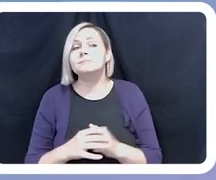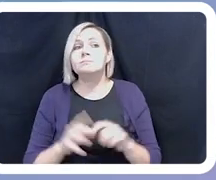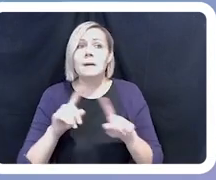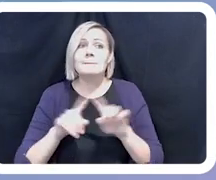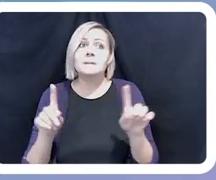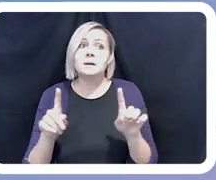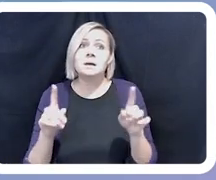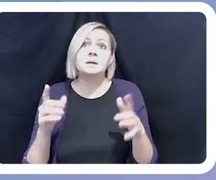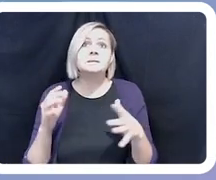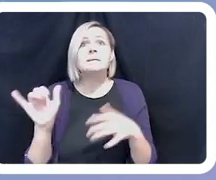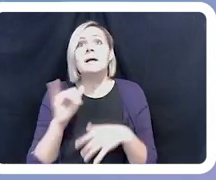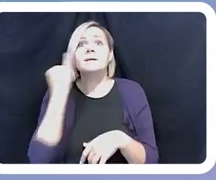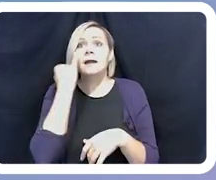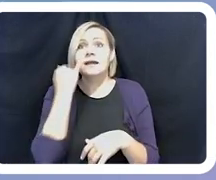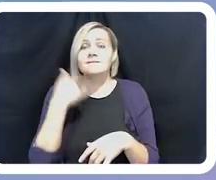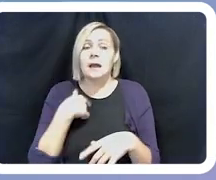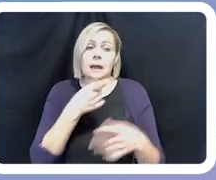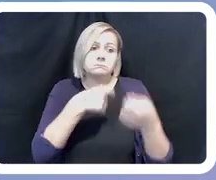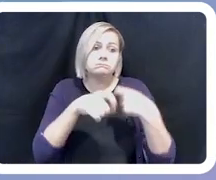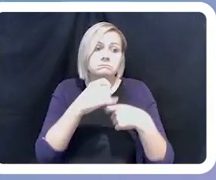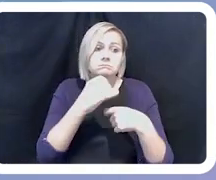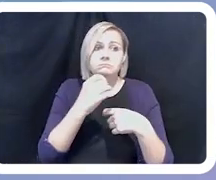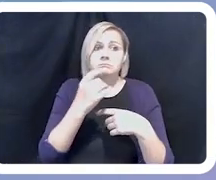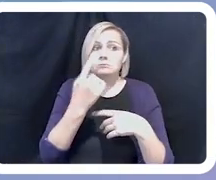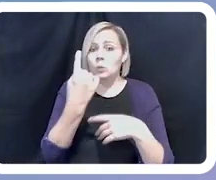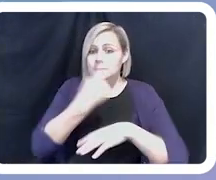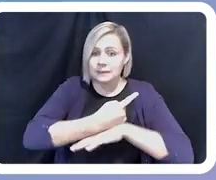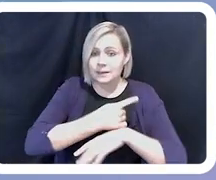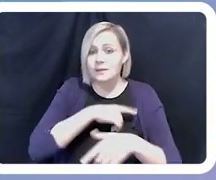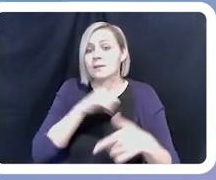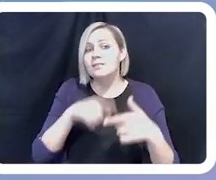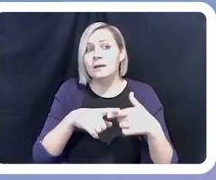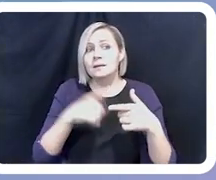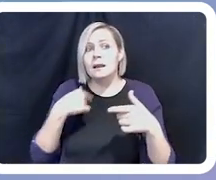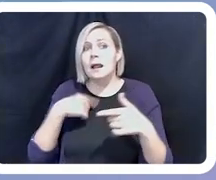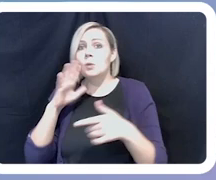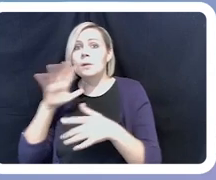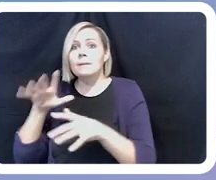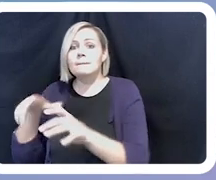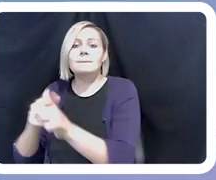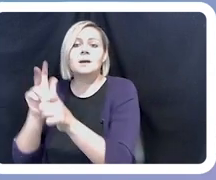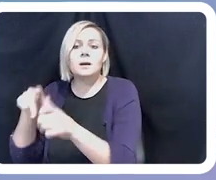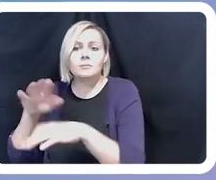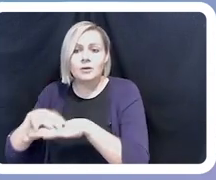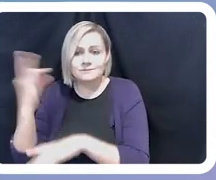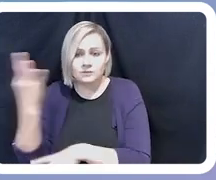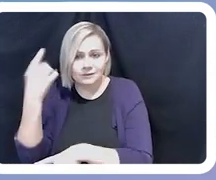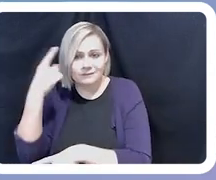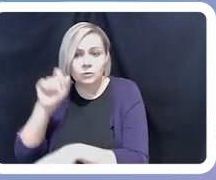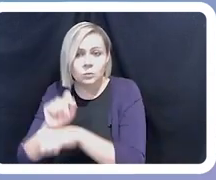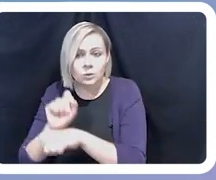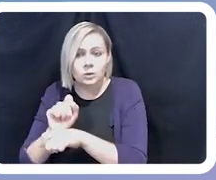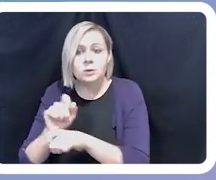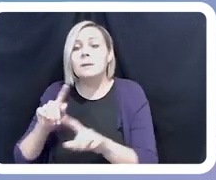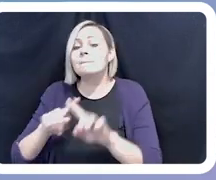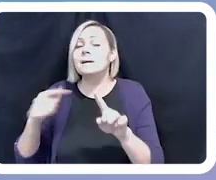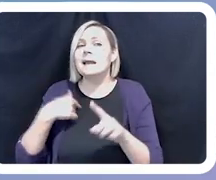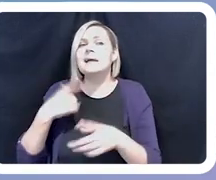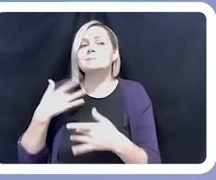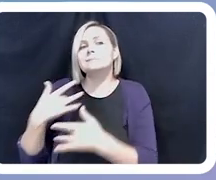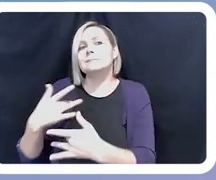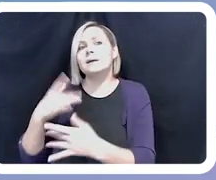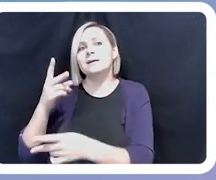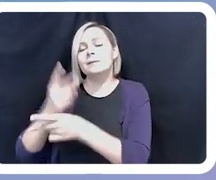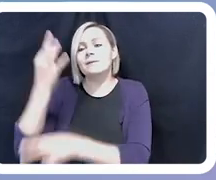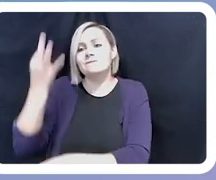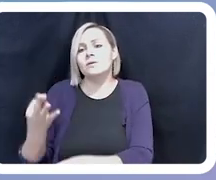like if I was substituting a day, I would get up on Fridays for work. But I keep Fridays open